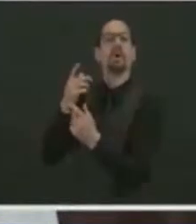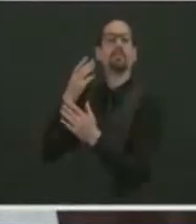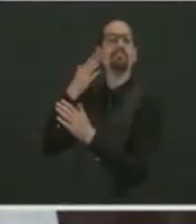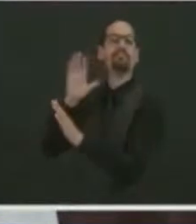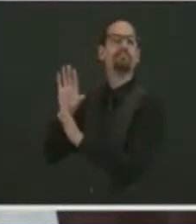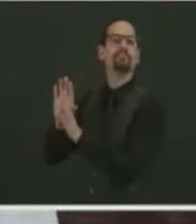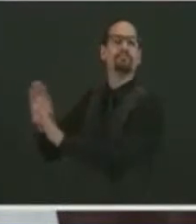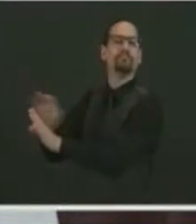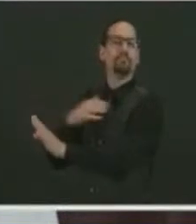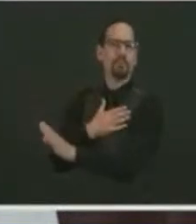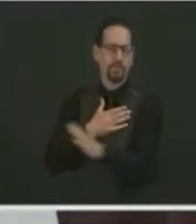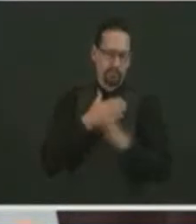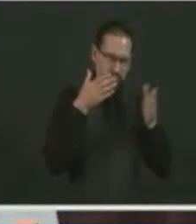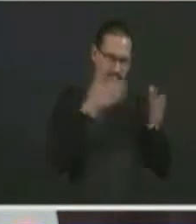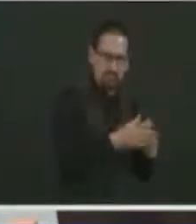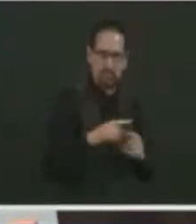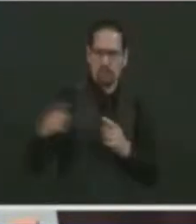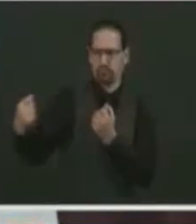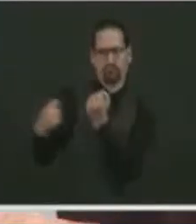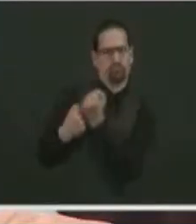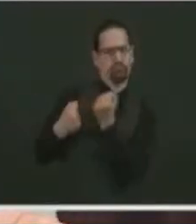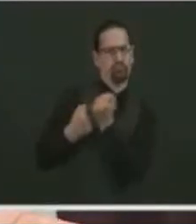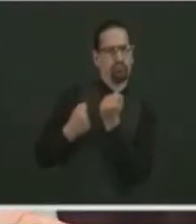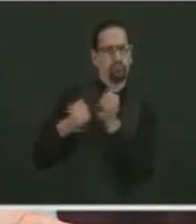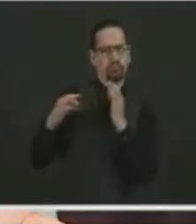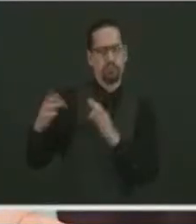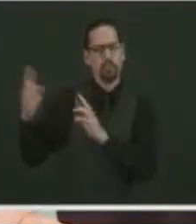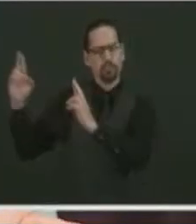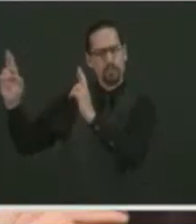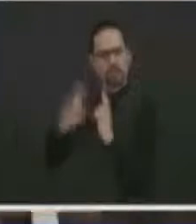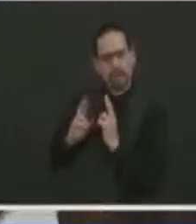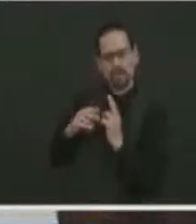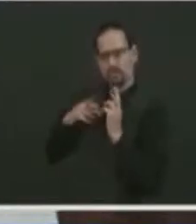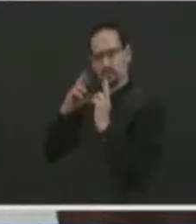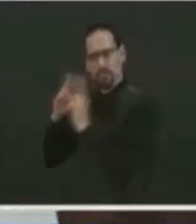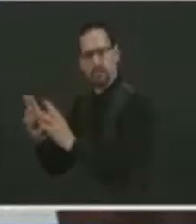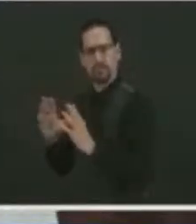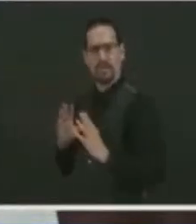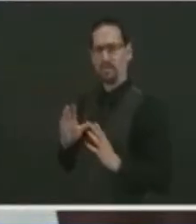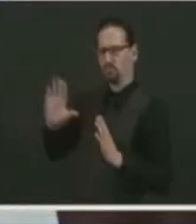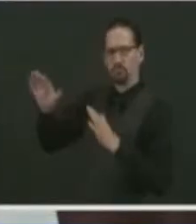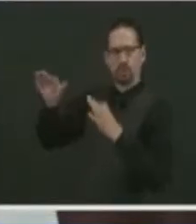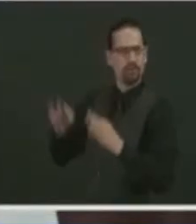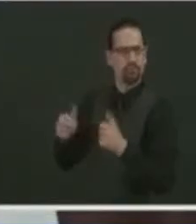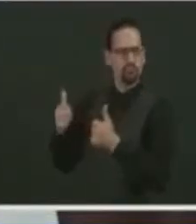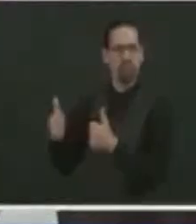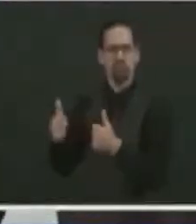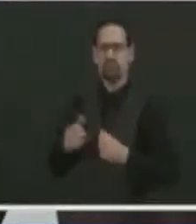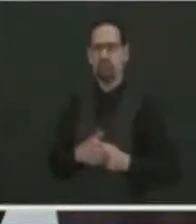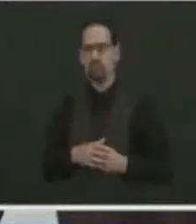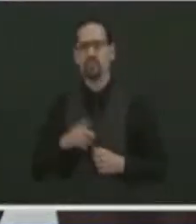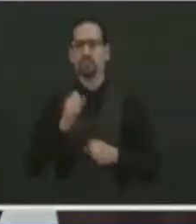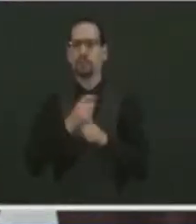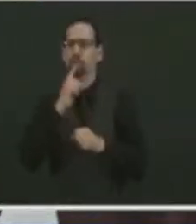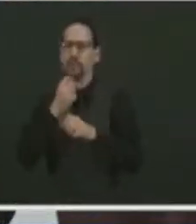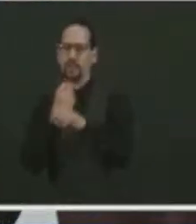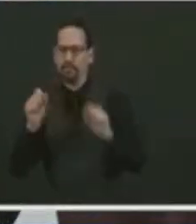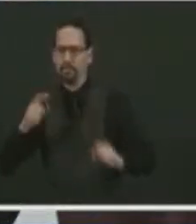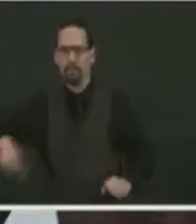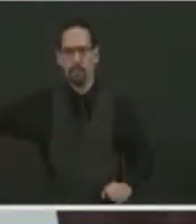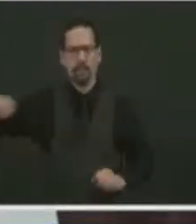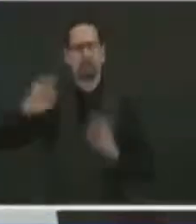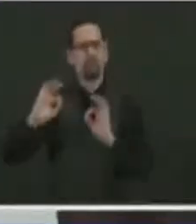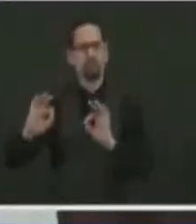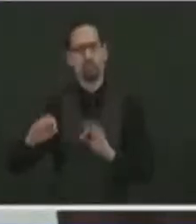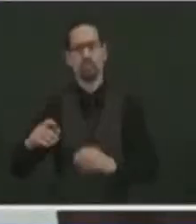been supportive, and I respect the fact that they want to follow the rules, and bringing their members back into, and the staffs, before you know it, it's